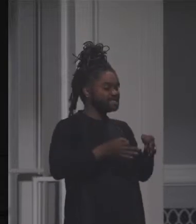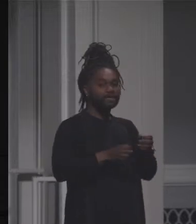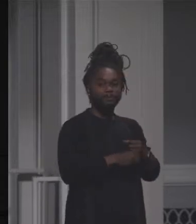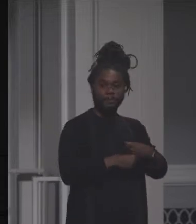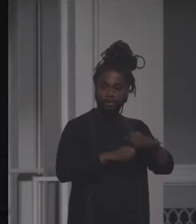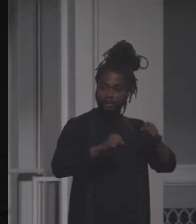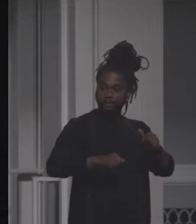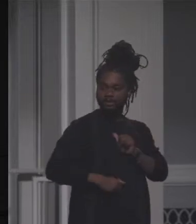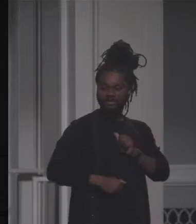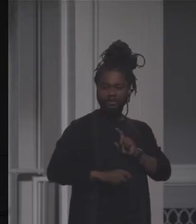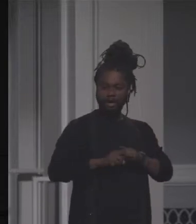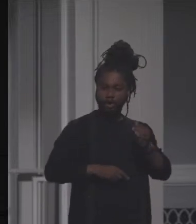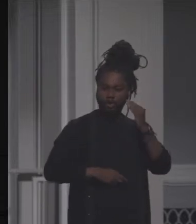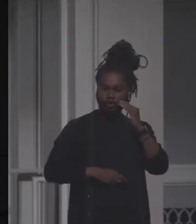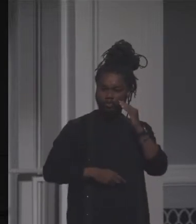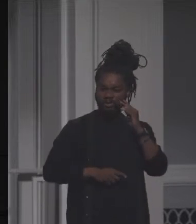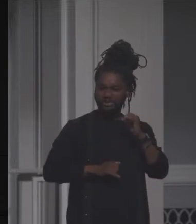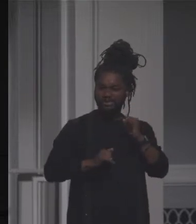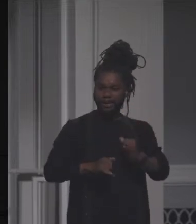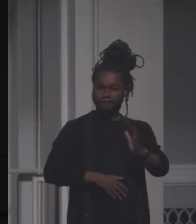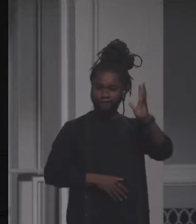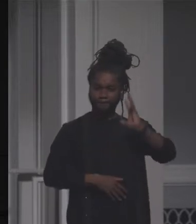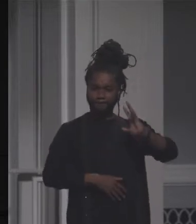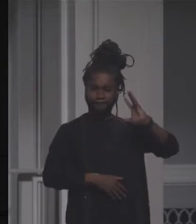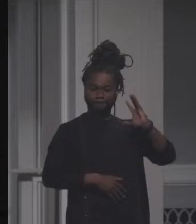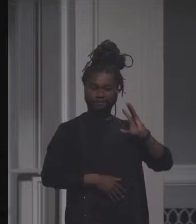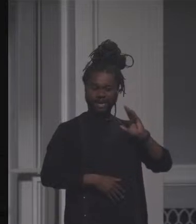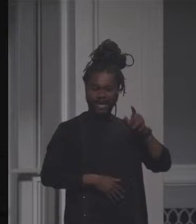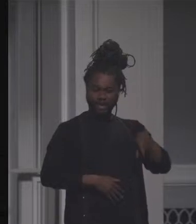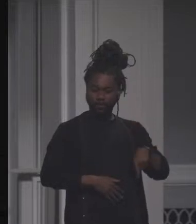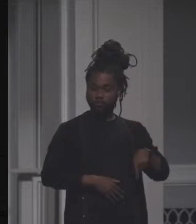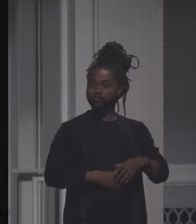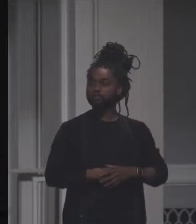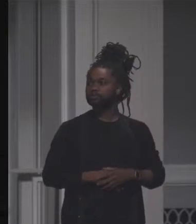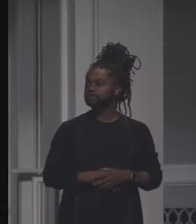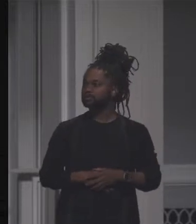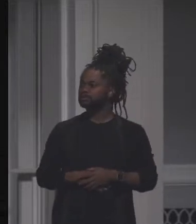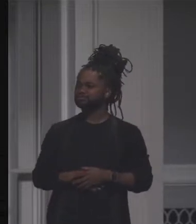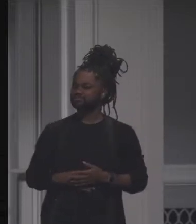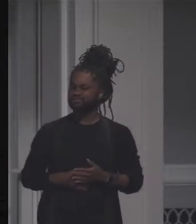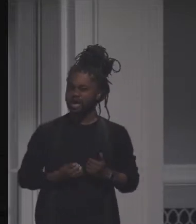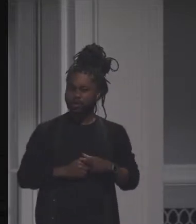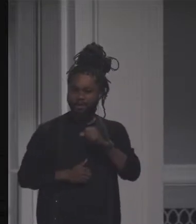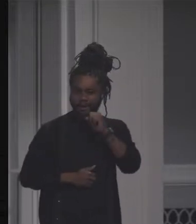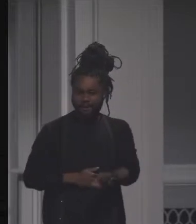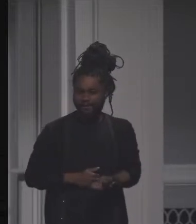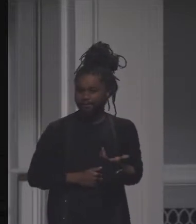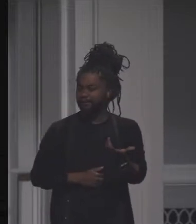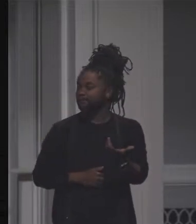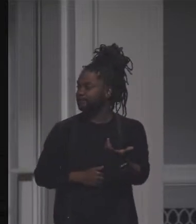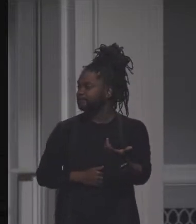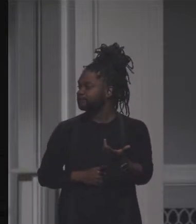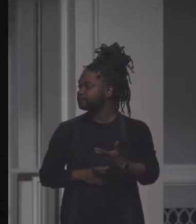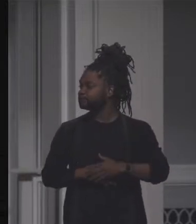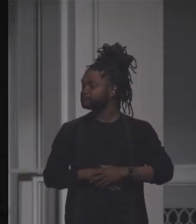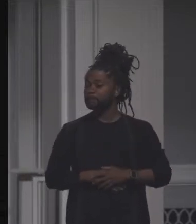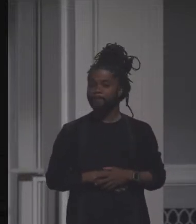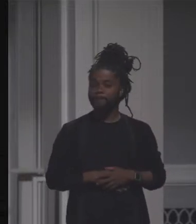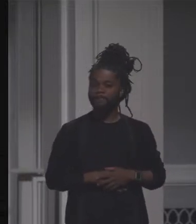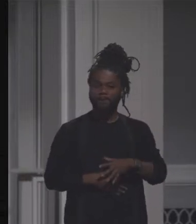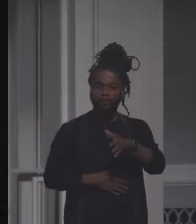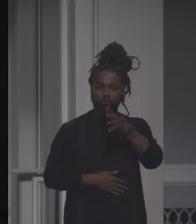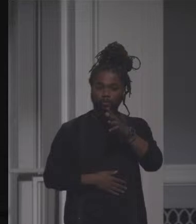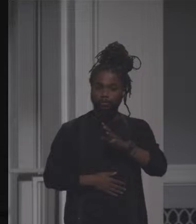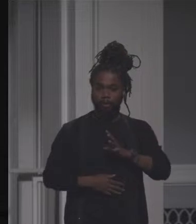been queer women with power and agency in the 7th century. How could there not be? Women are